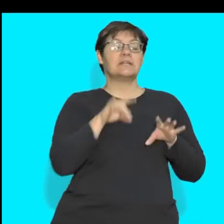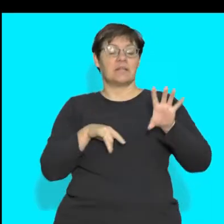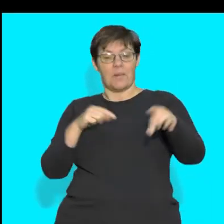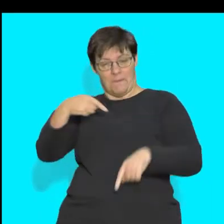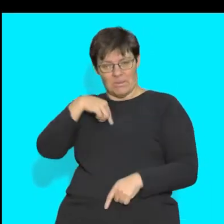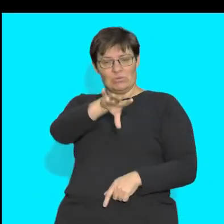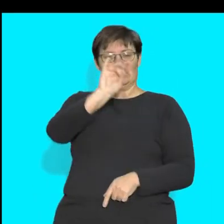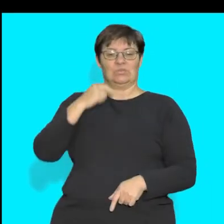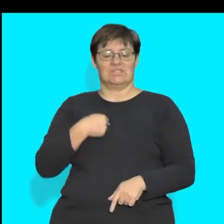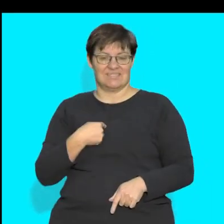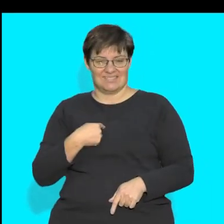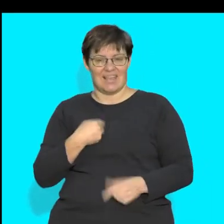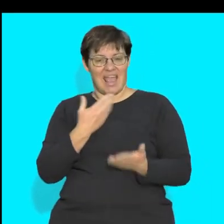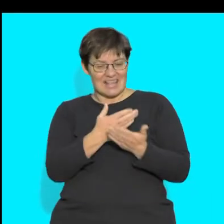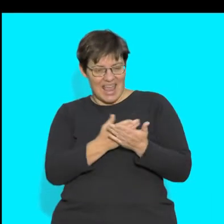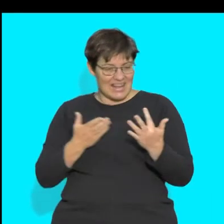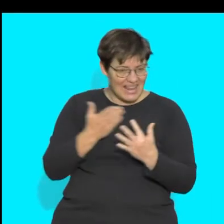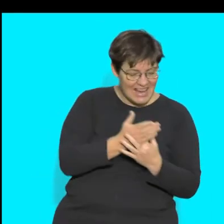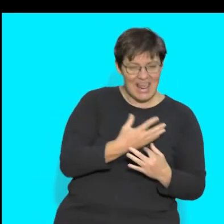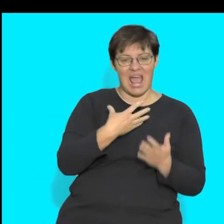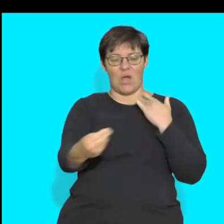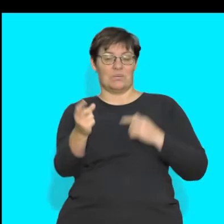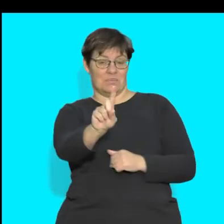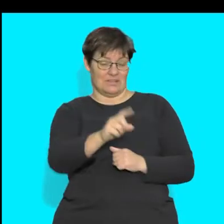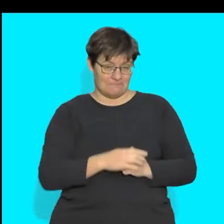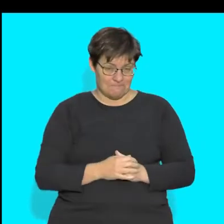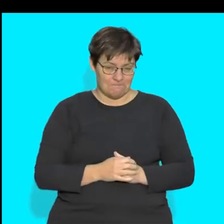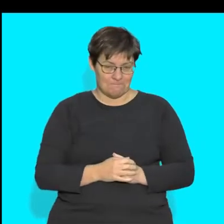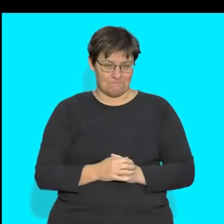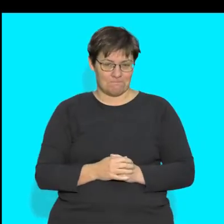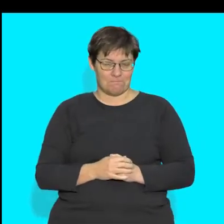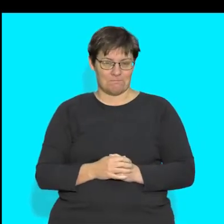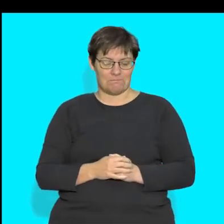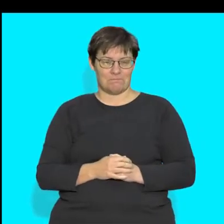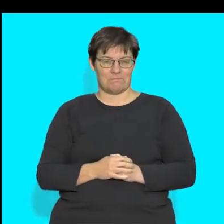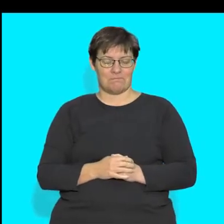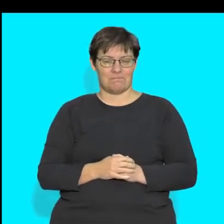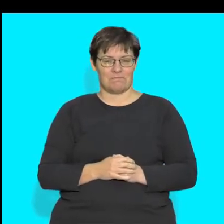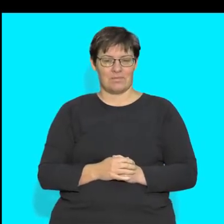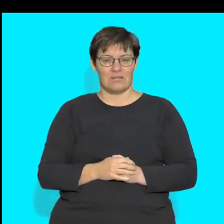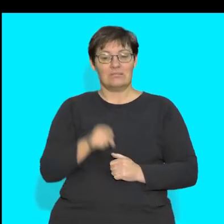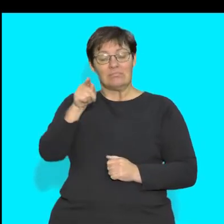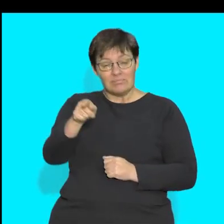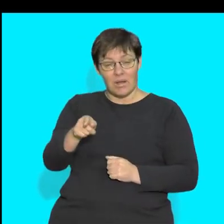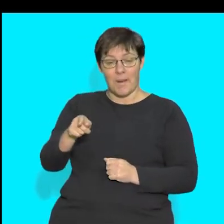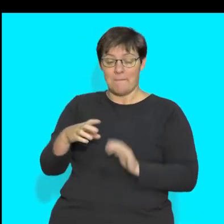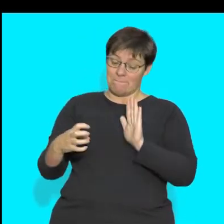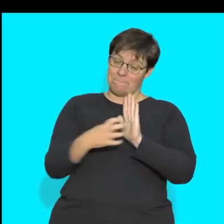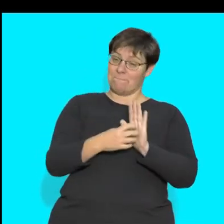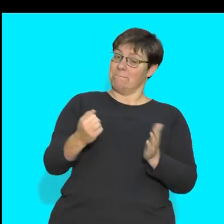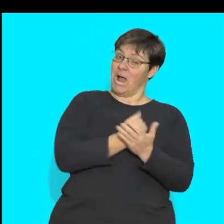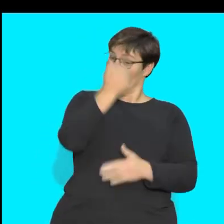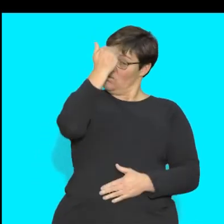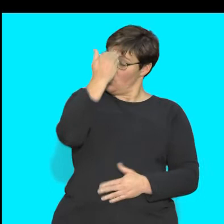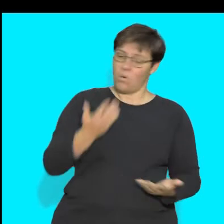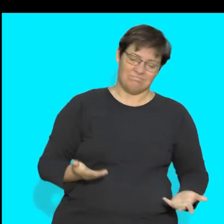what you want to come in and out. Okay, now you don't have to know this, all right, this diagram